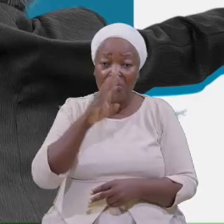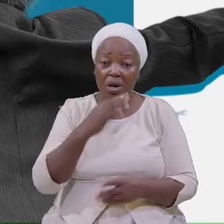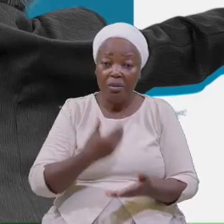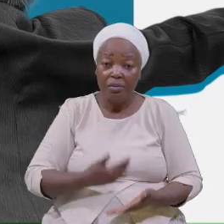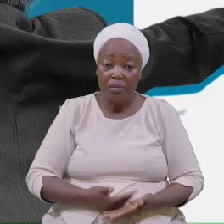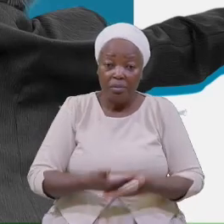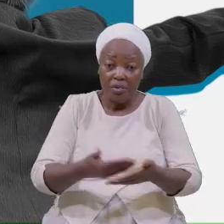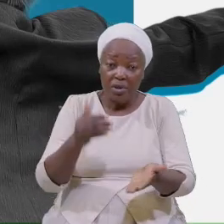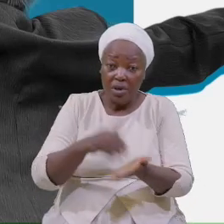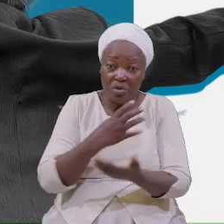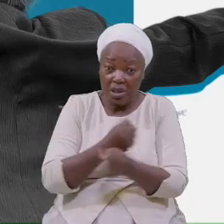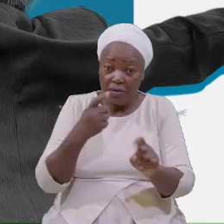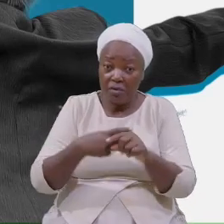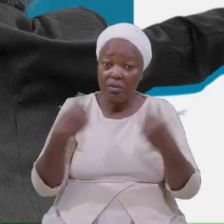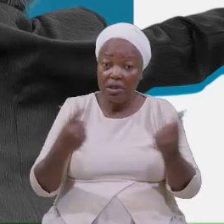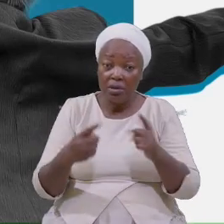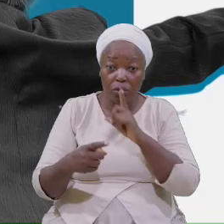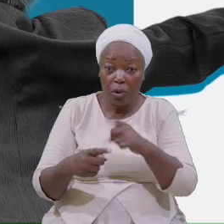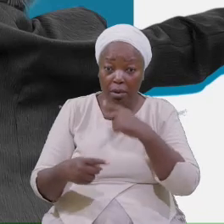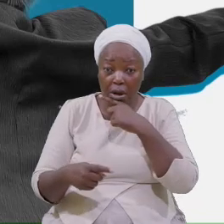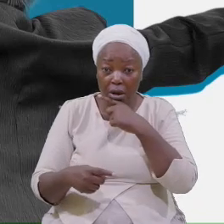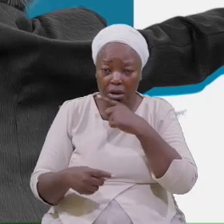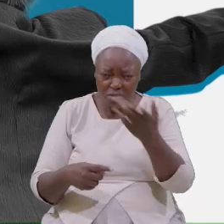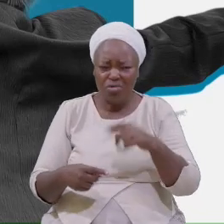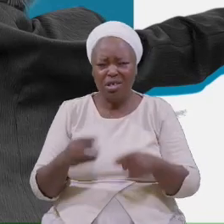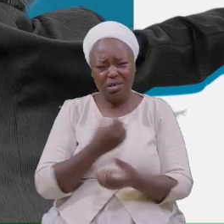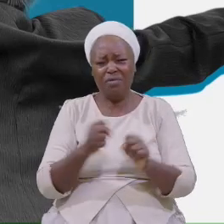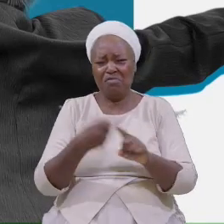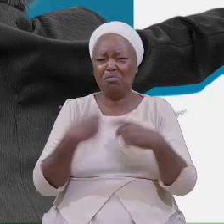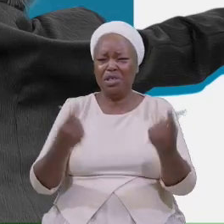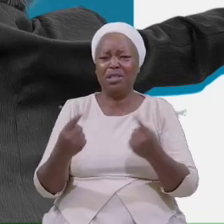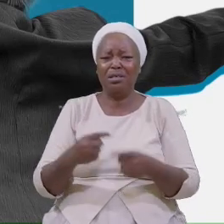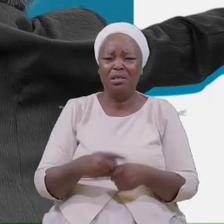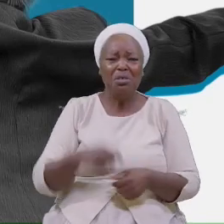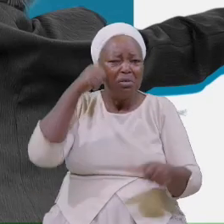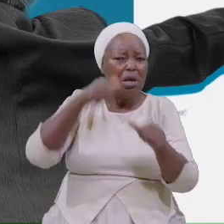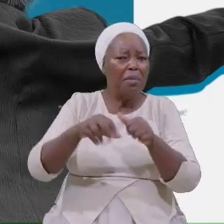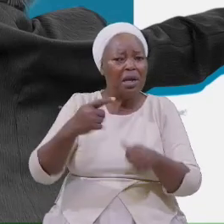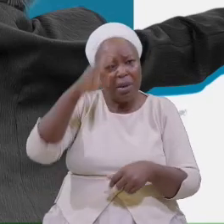number. And where you are staying, write the correct one. We